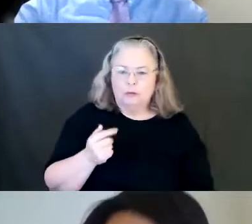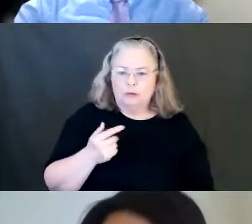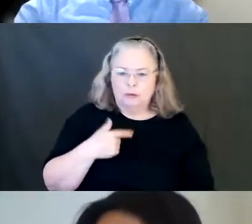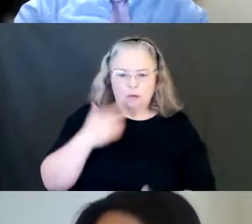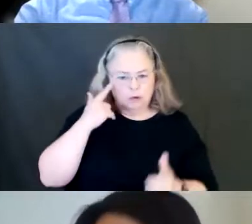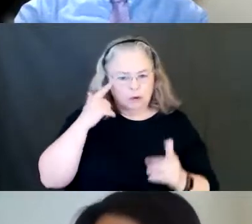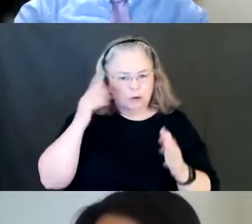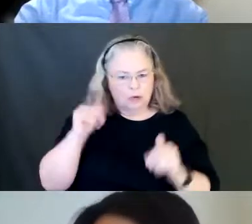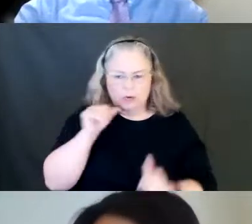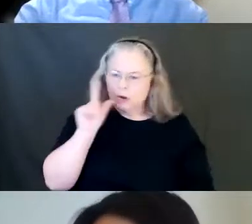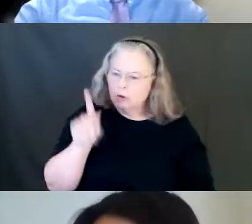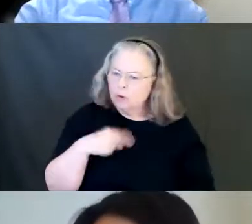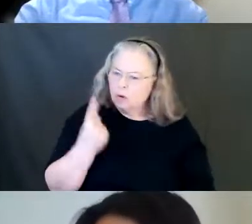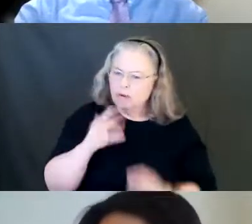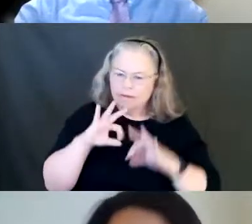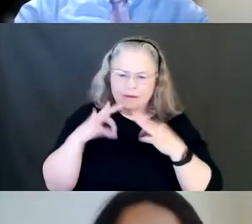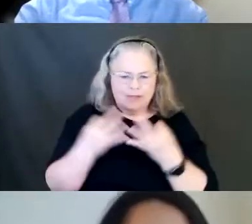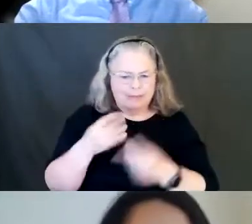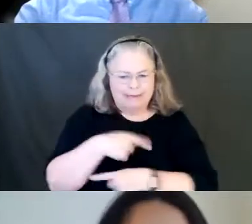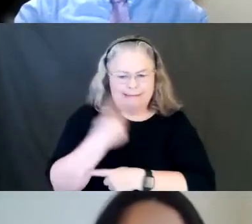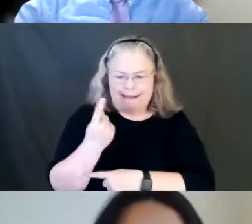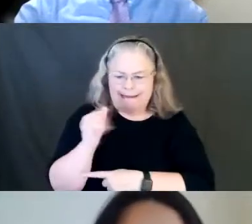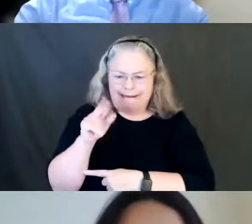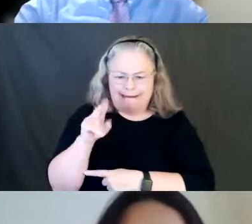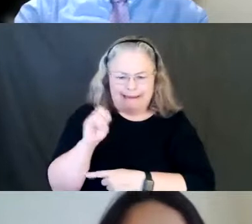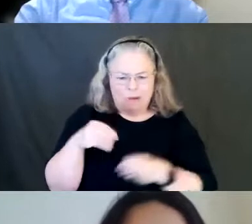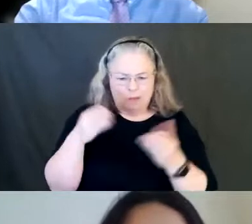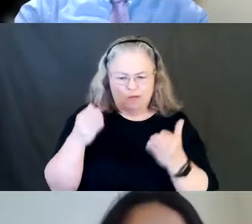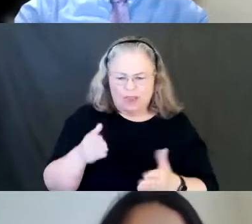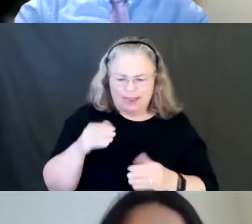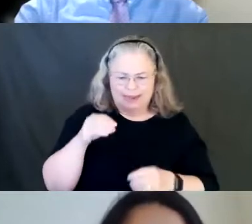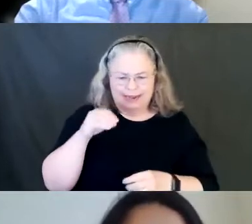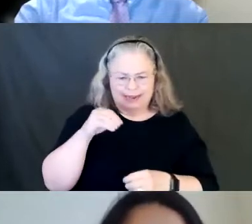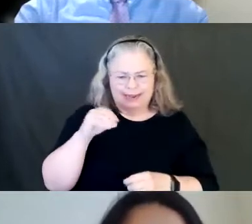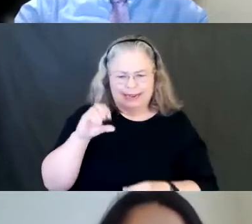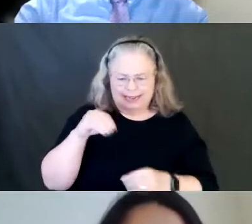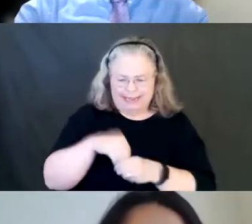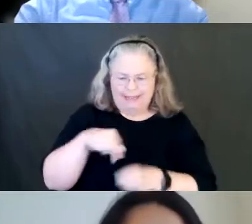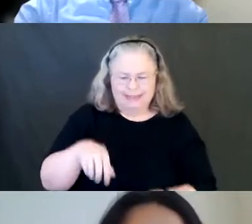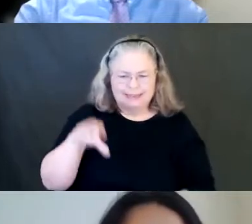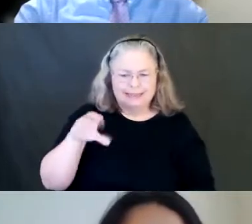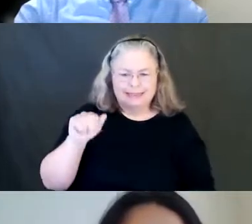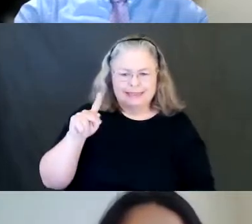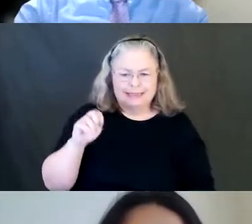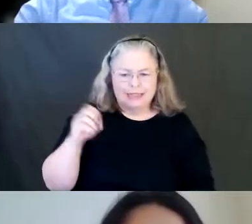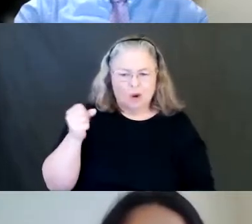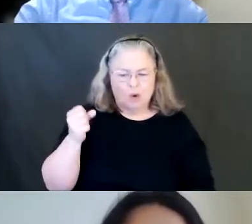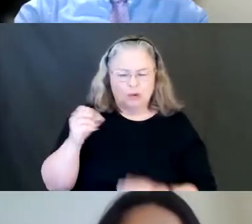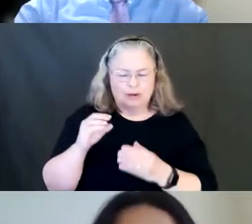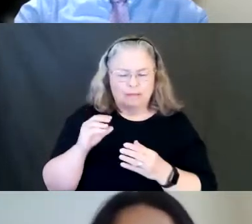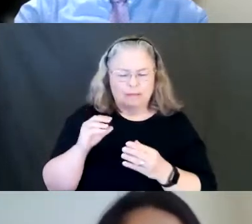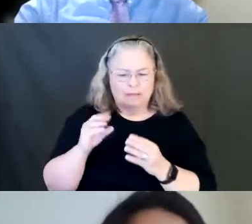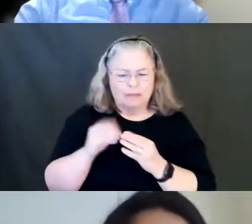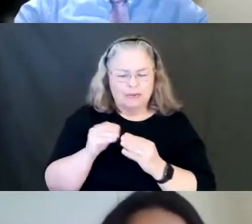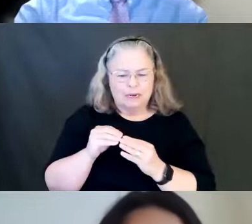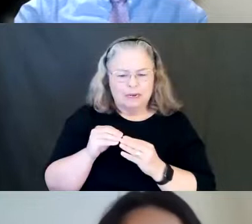Hopefully I'm not the only family daycare provider on this stakeholder meeting, but I was really wondering,